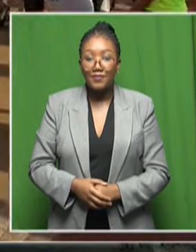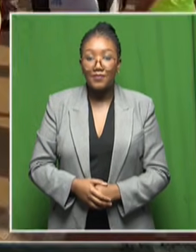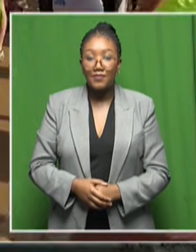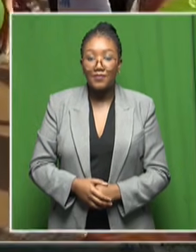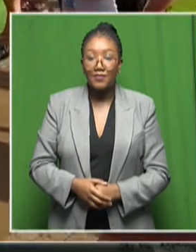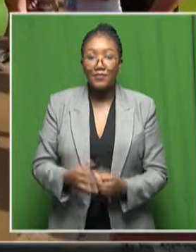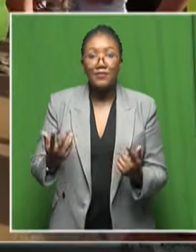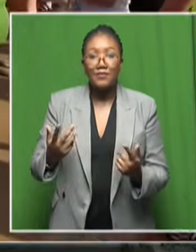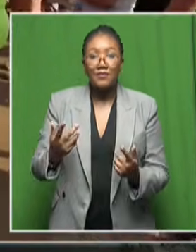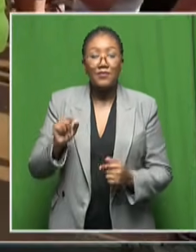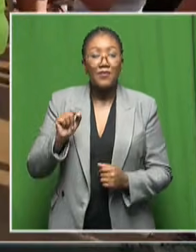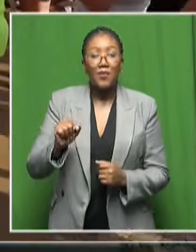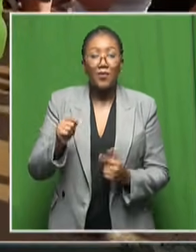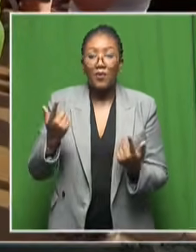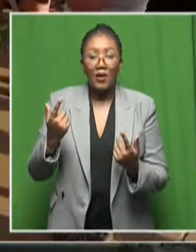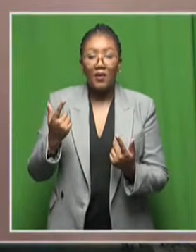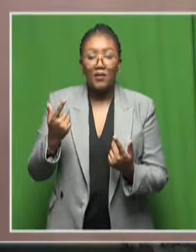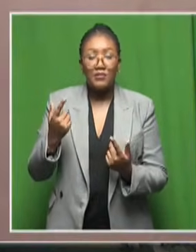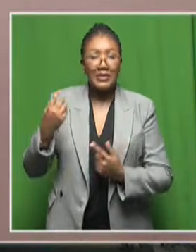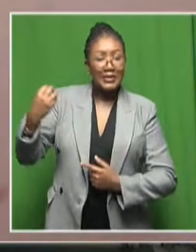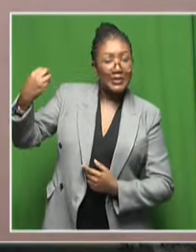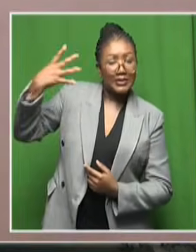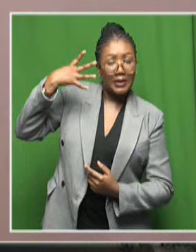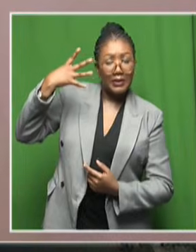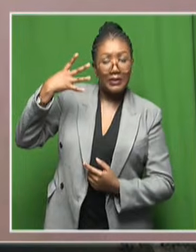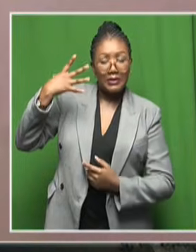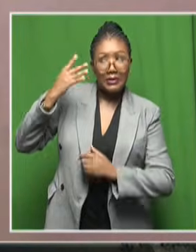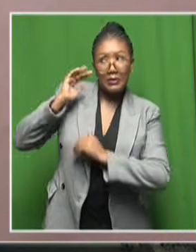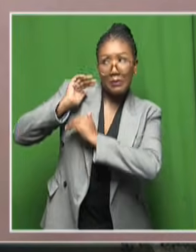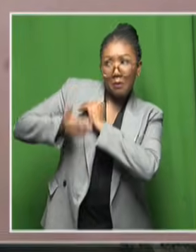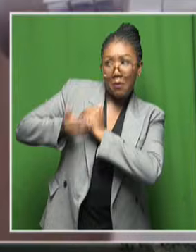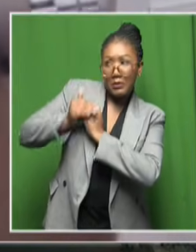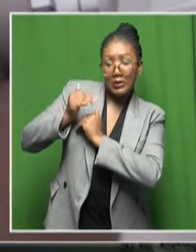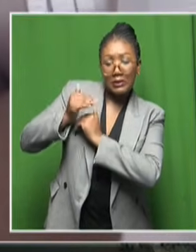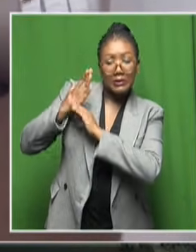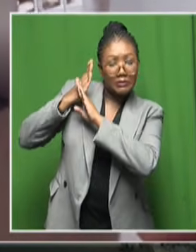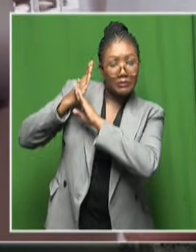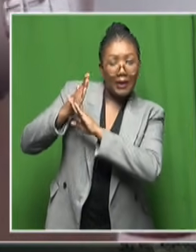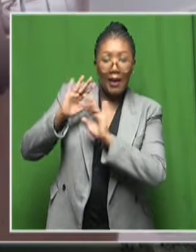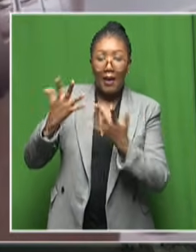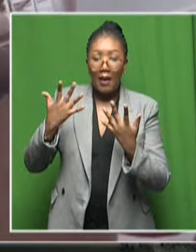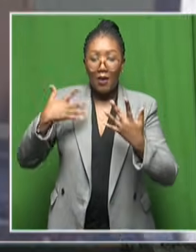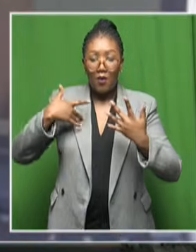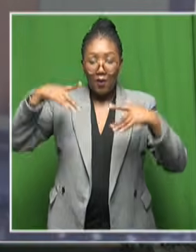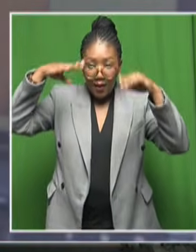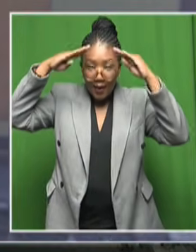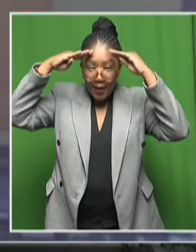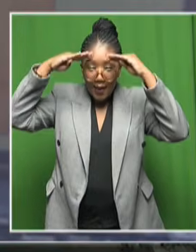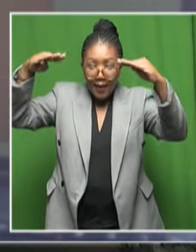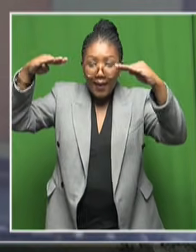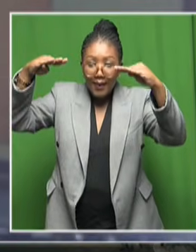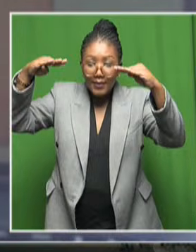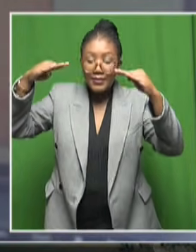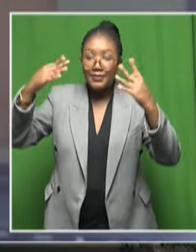first answer, but let's advise people what to do. I mean, obviously you say hats, wear hats, put